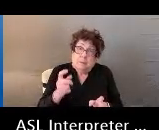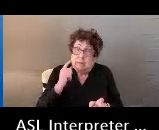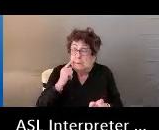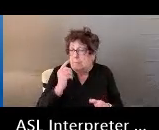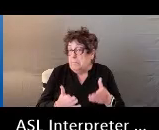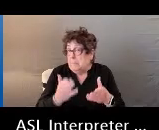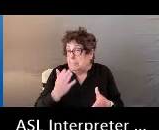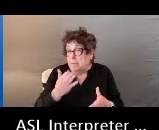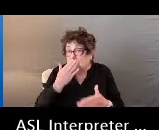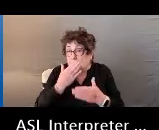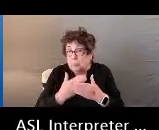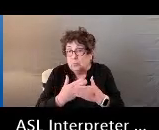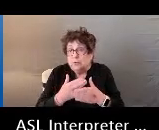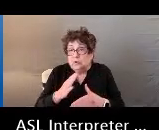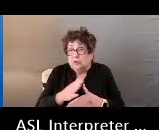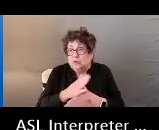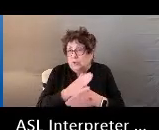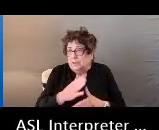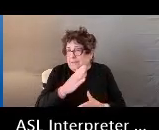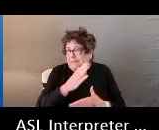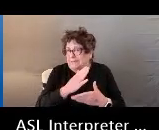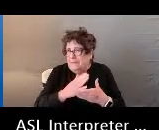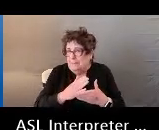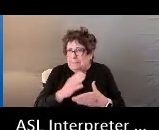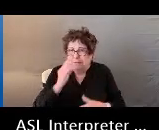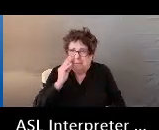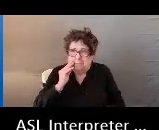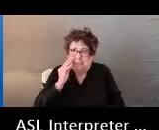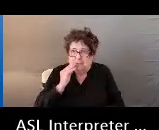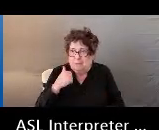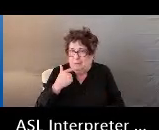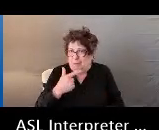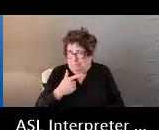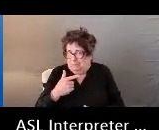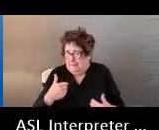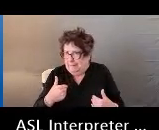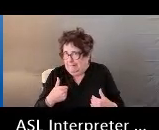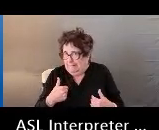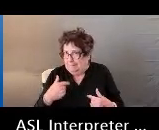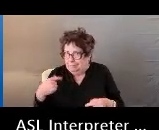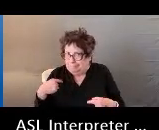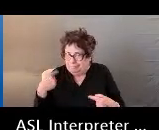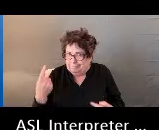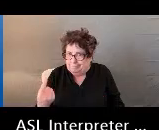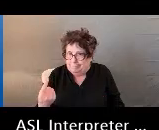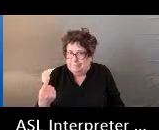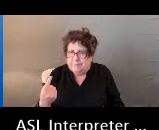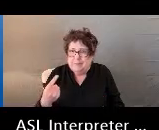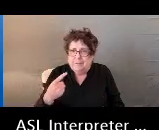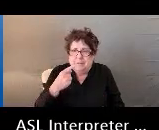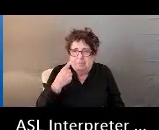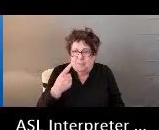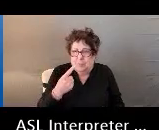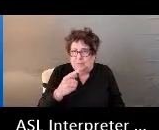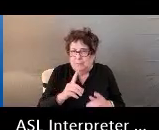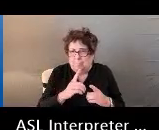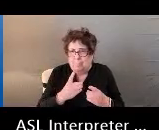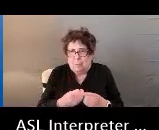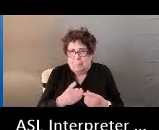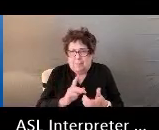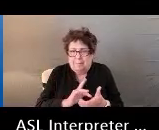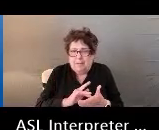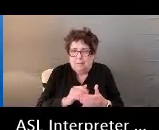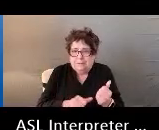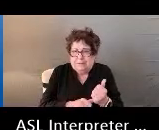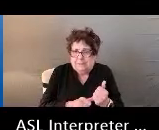experiences that we have gone through with the Department of Medical Assistance Services to build our own plan. So I think you're going to find this